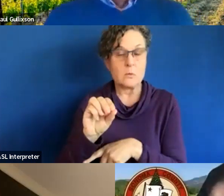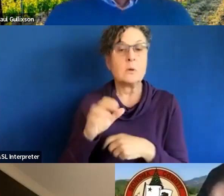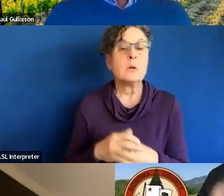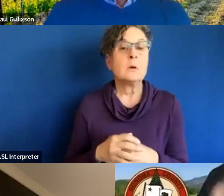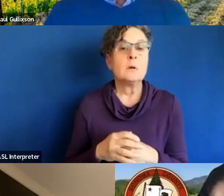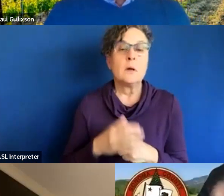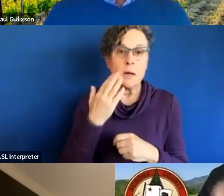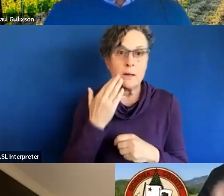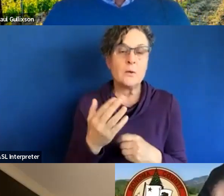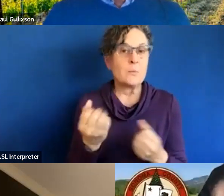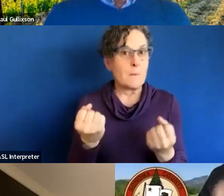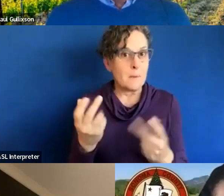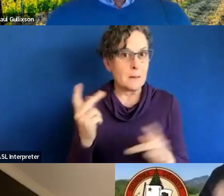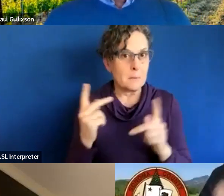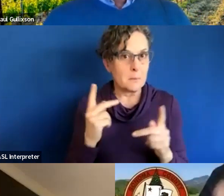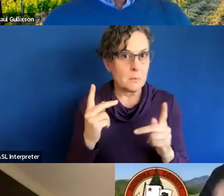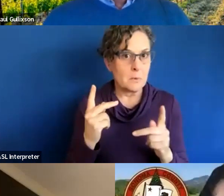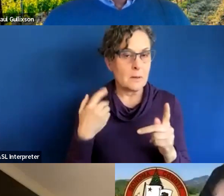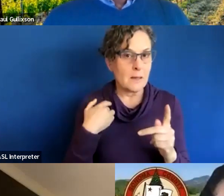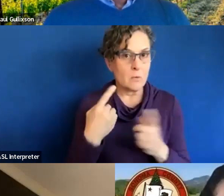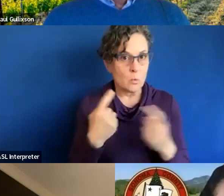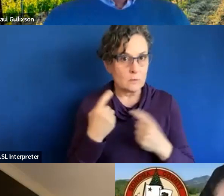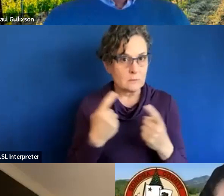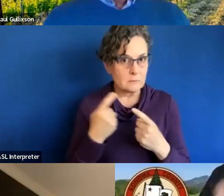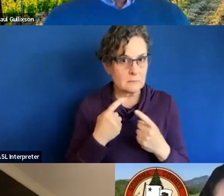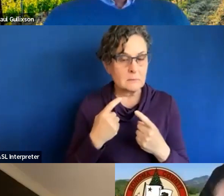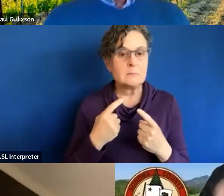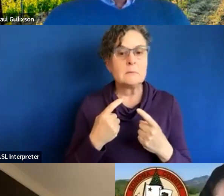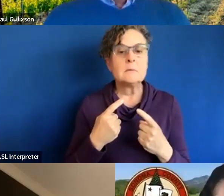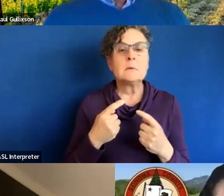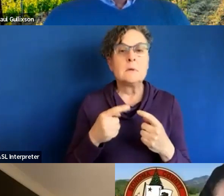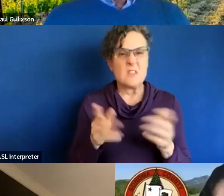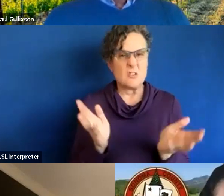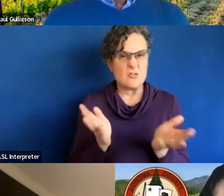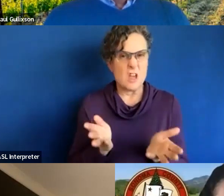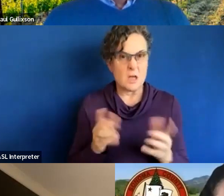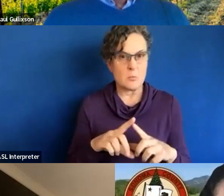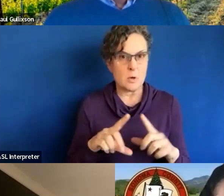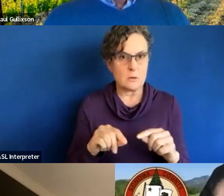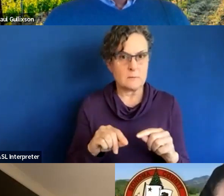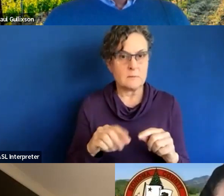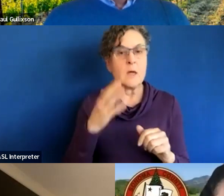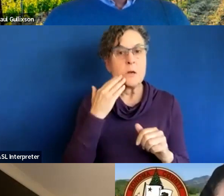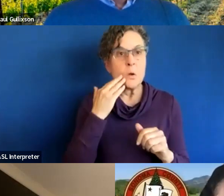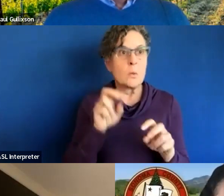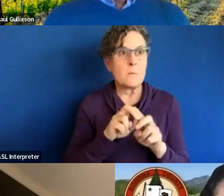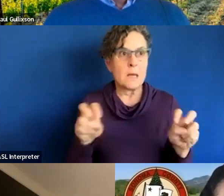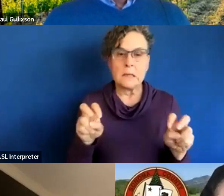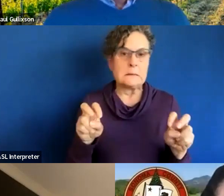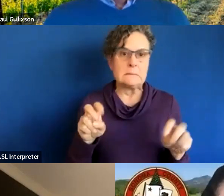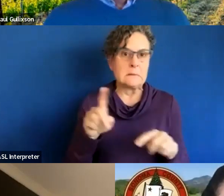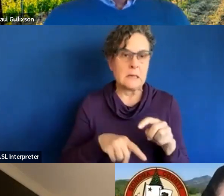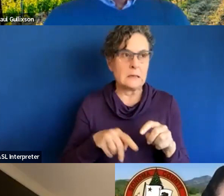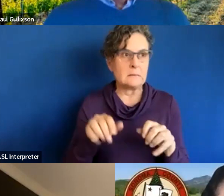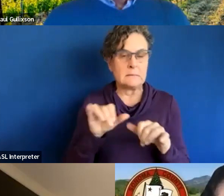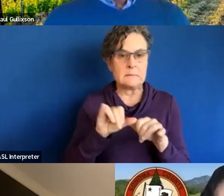lot of questions in the chat. Maybe not all of the panelists are able to stay on, but I'm willing to stay on for another 10 or 15 minutes to answer